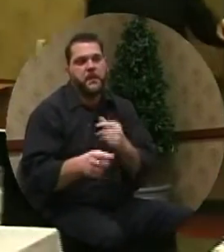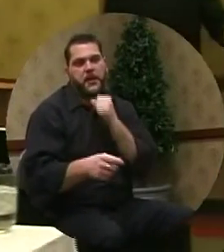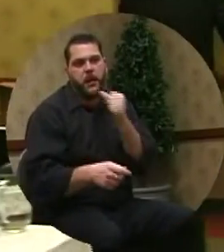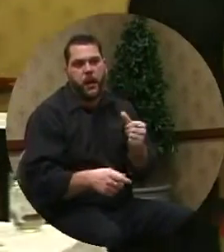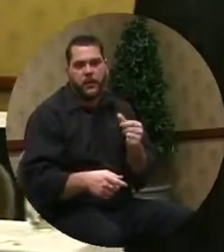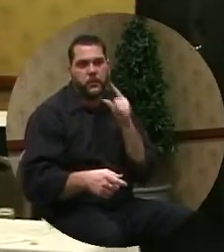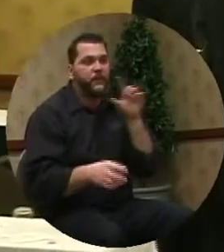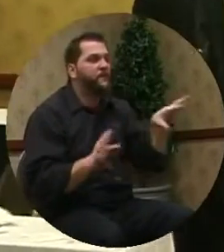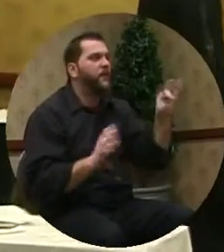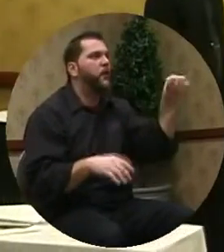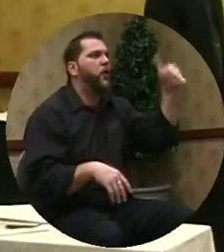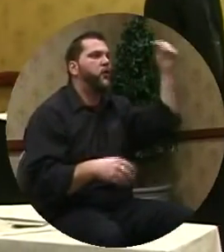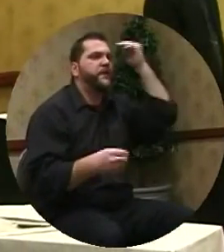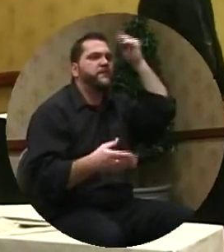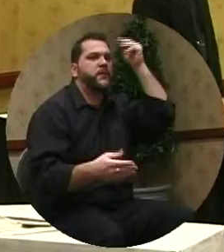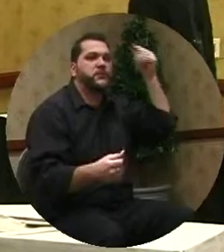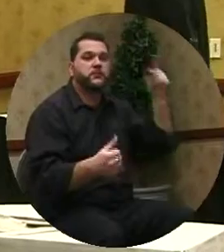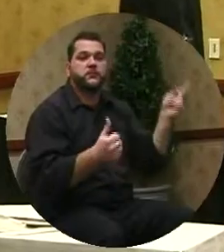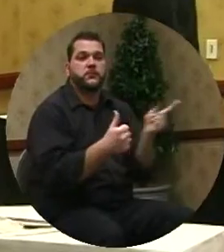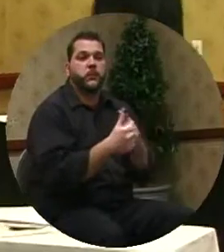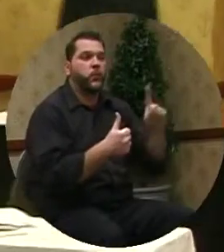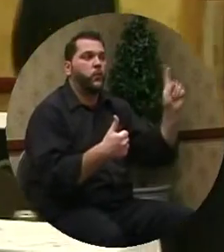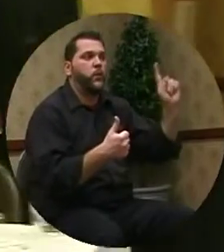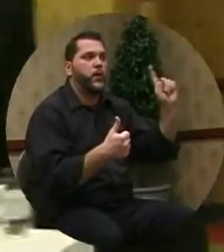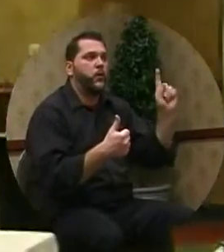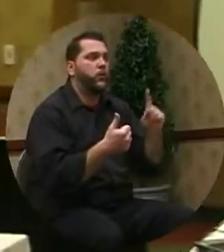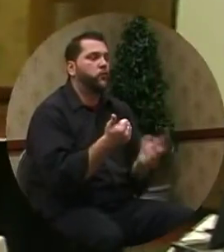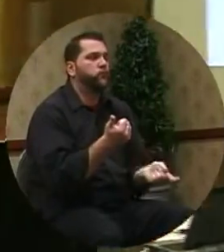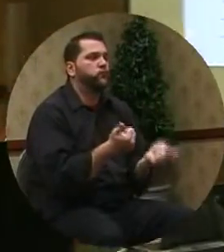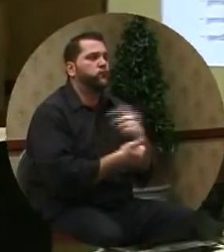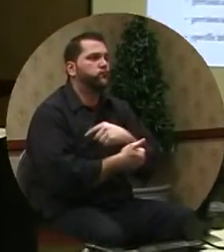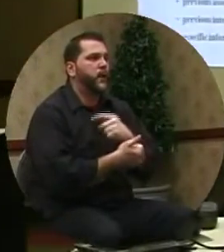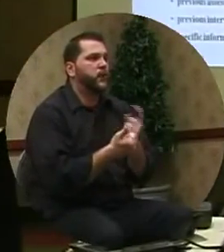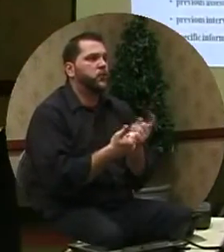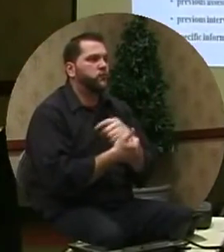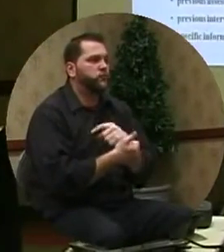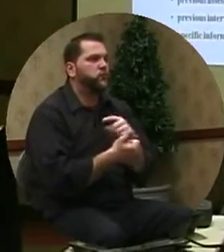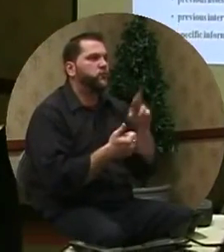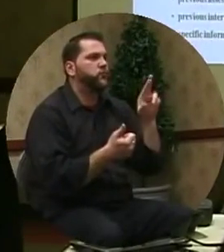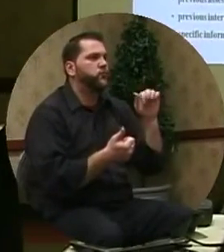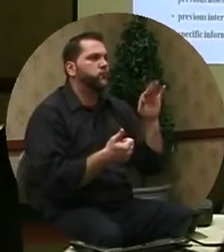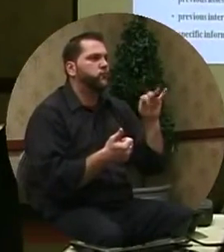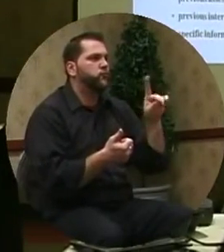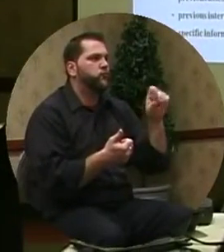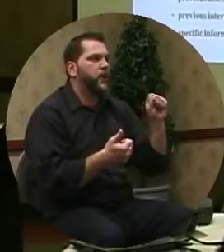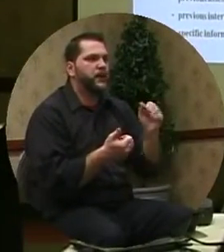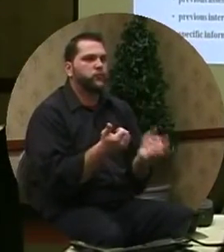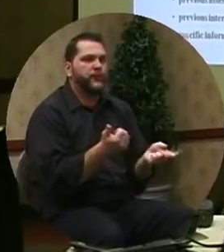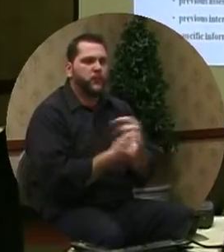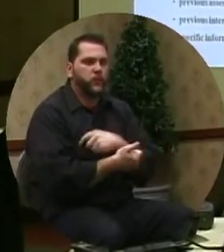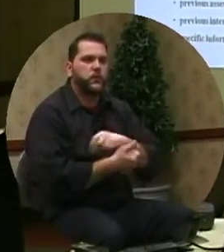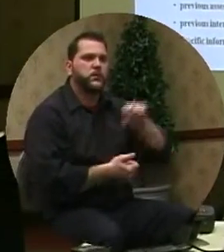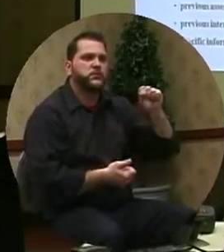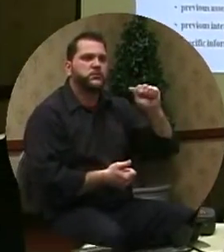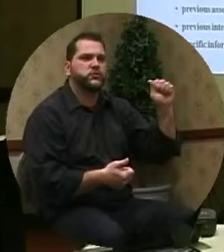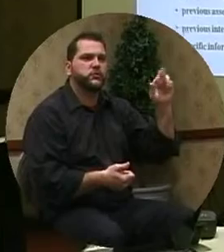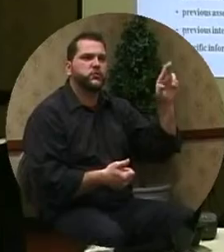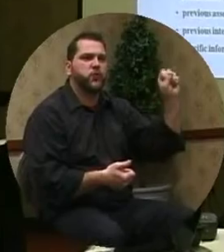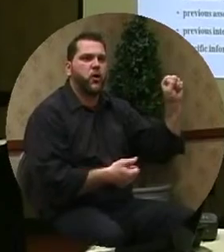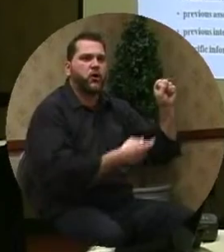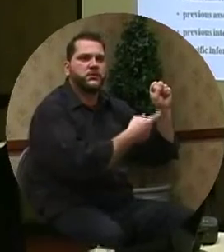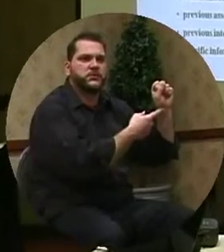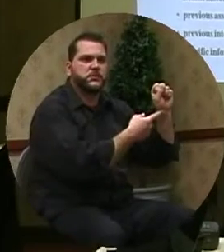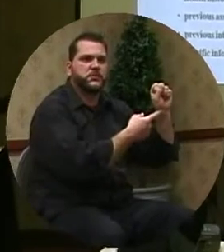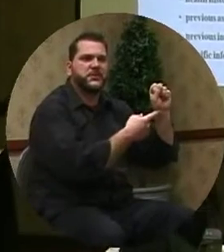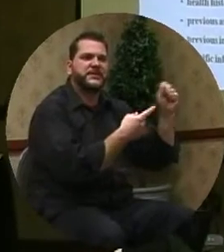a records review. There is something called the SARS that Hill Walker developed, the School Archival Record Search. That's a structured pattern. You may